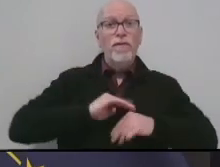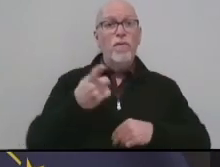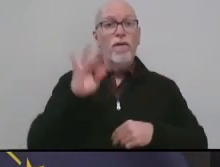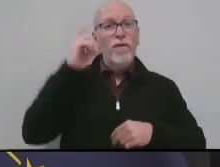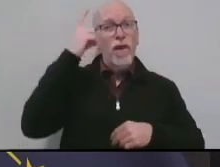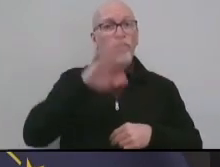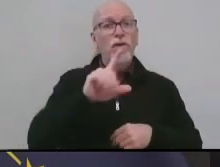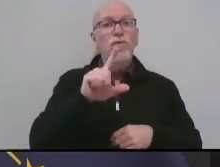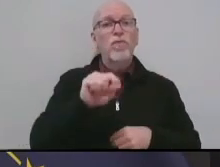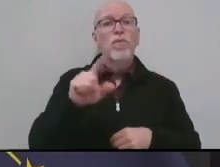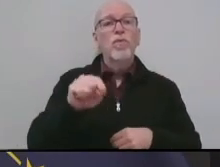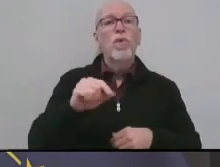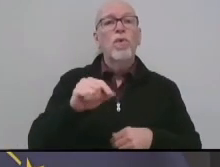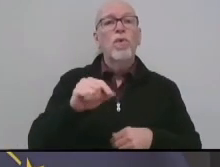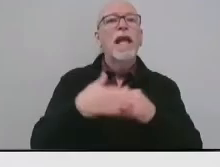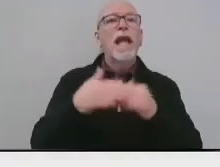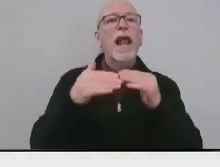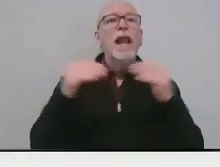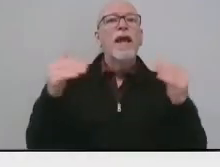Agenda initiatives.